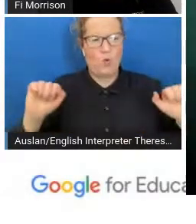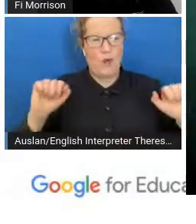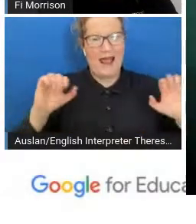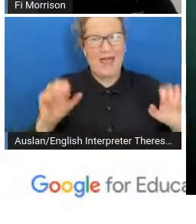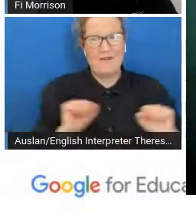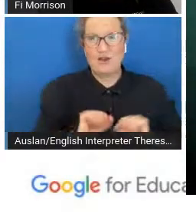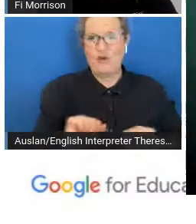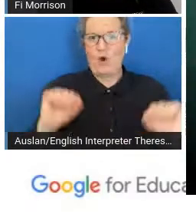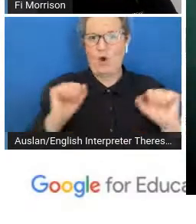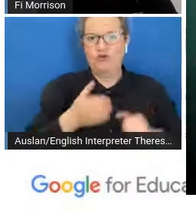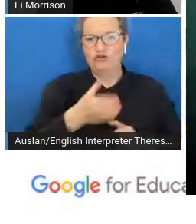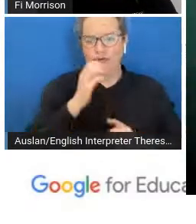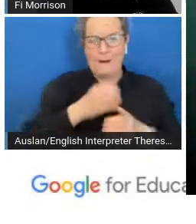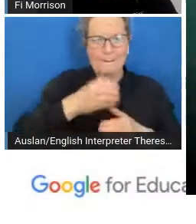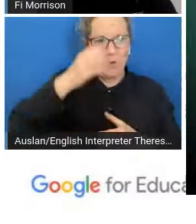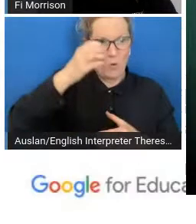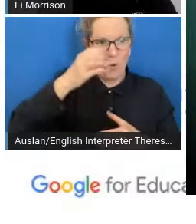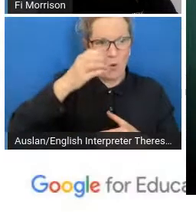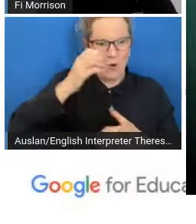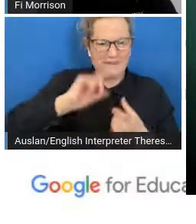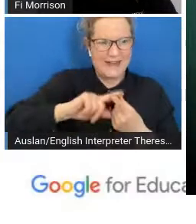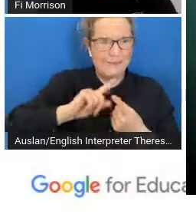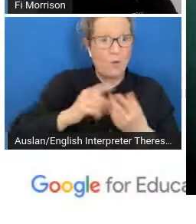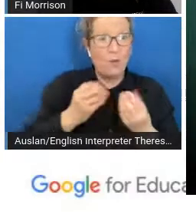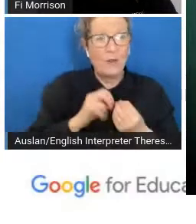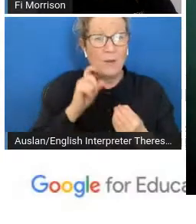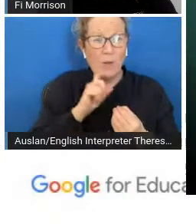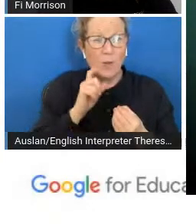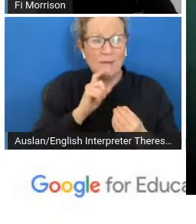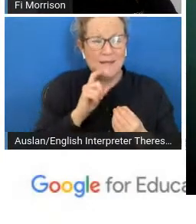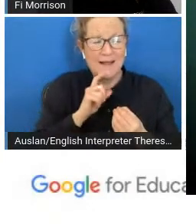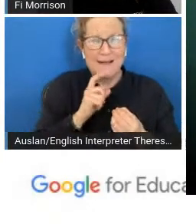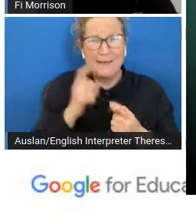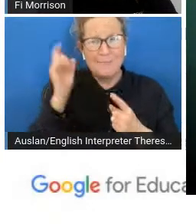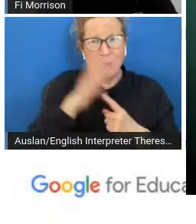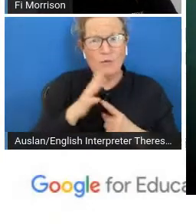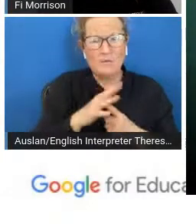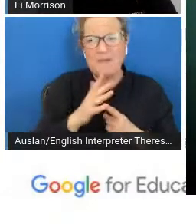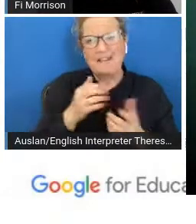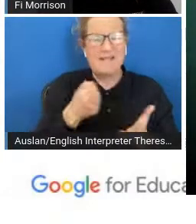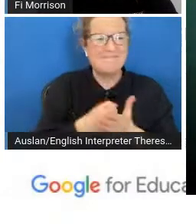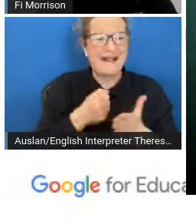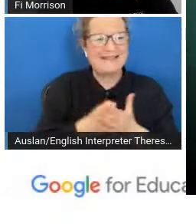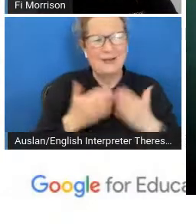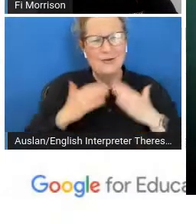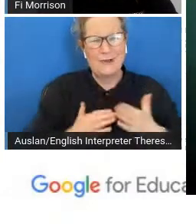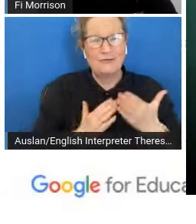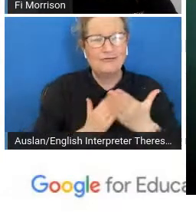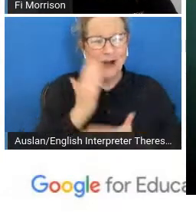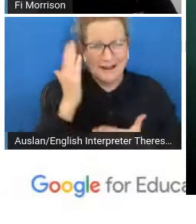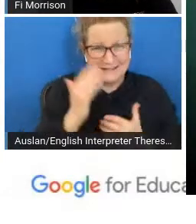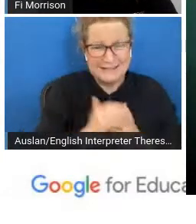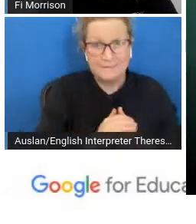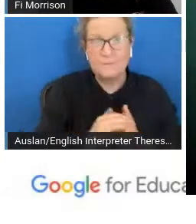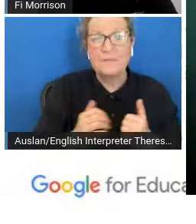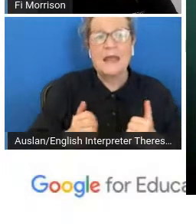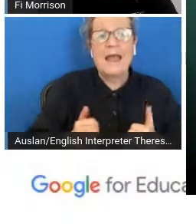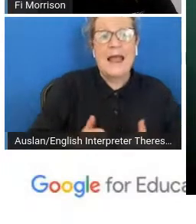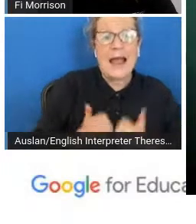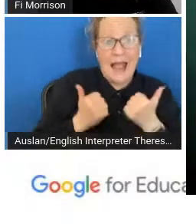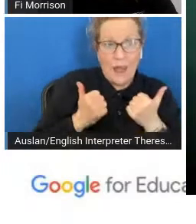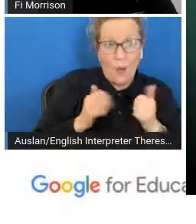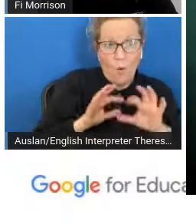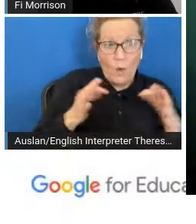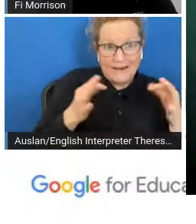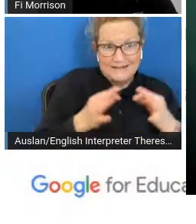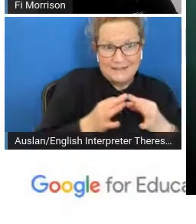bottle with water is so important, and it's a basic human right. So Deadly Science is doing a lot of stuff on the ground. My brainchild